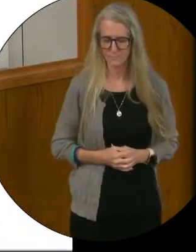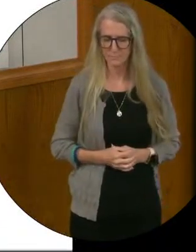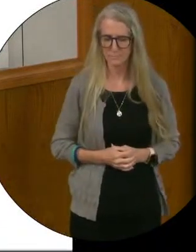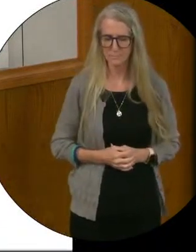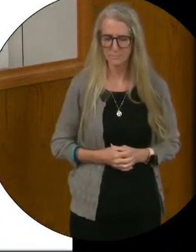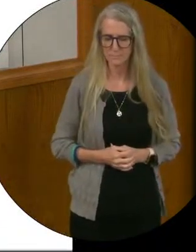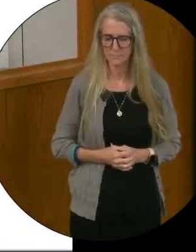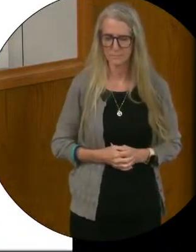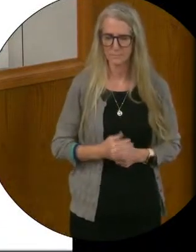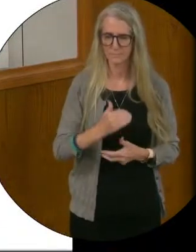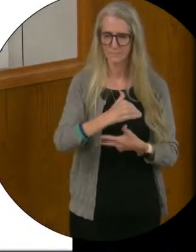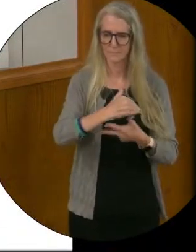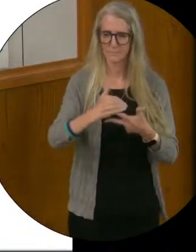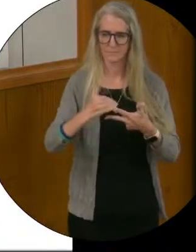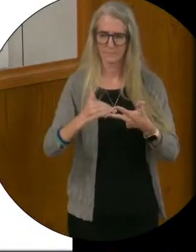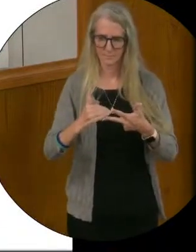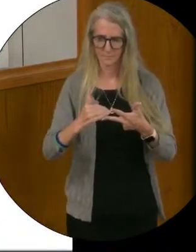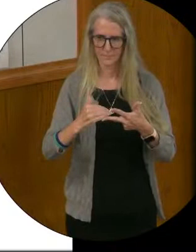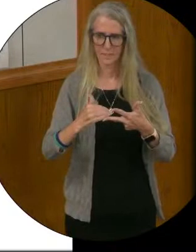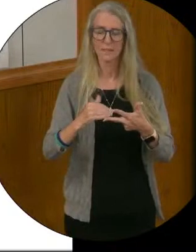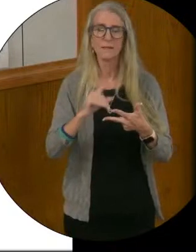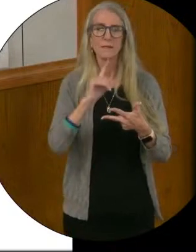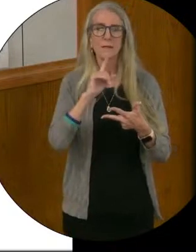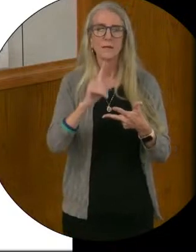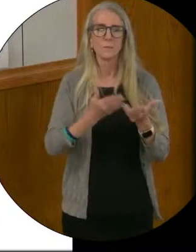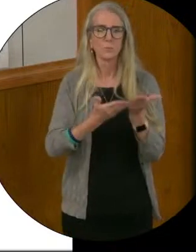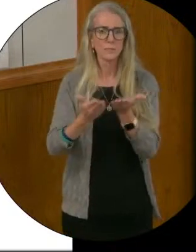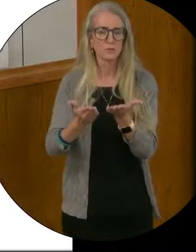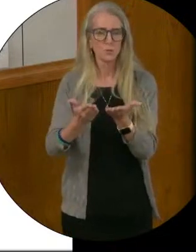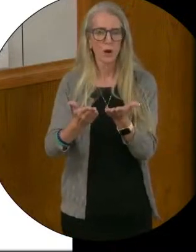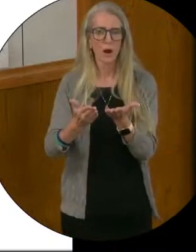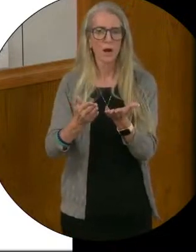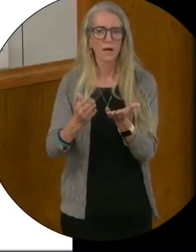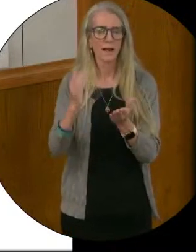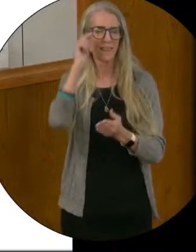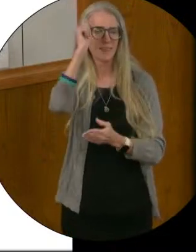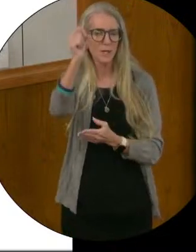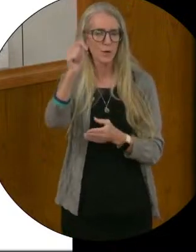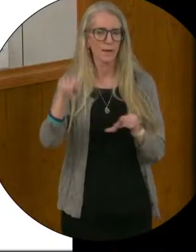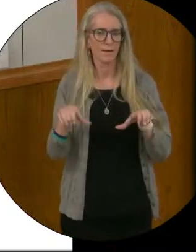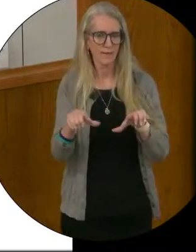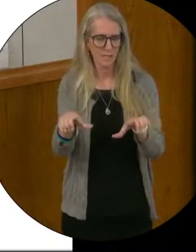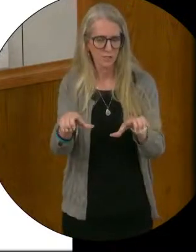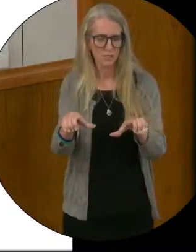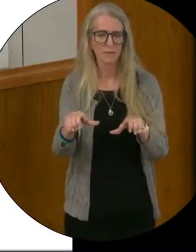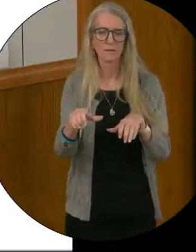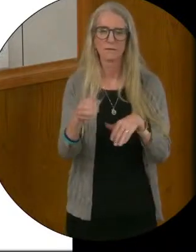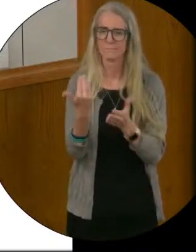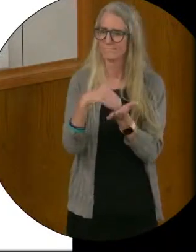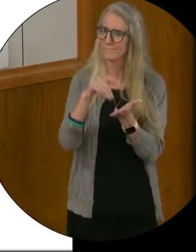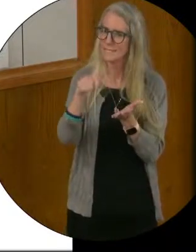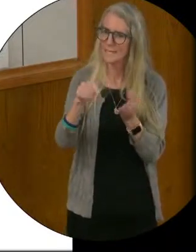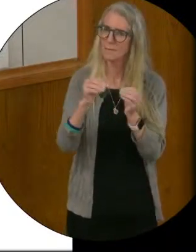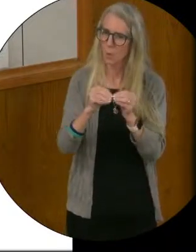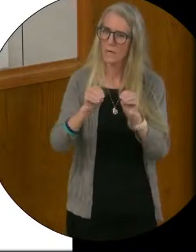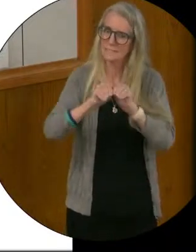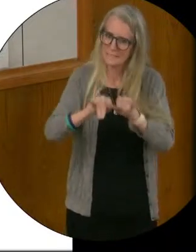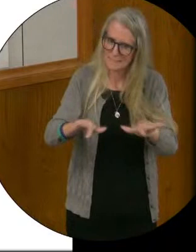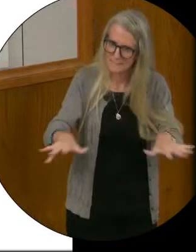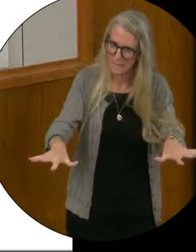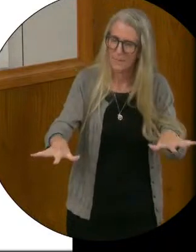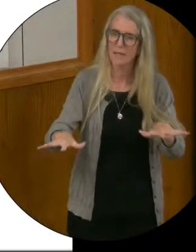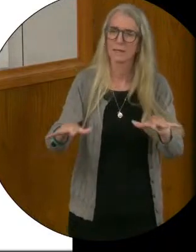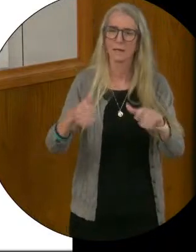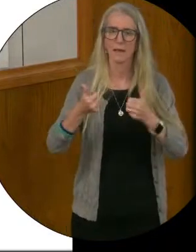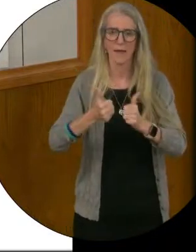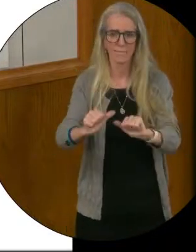And that brings us to our newly revised theory of action. Again, as I mentioned, we need some more systemic efforts, and that's what we're